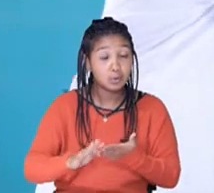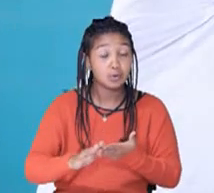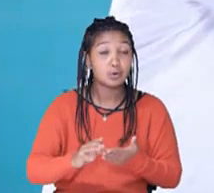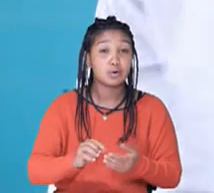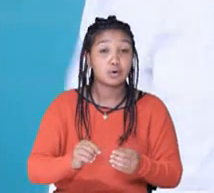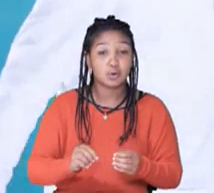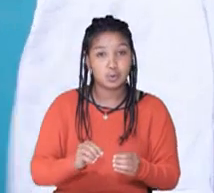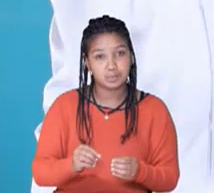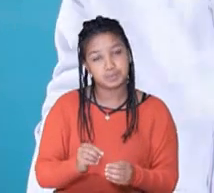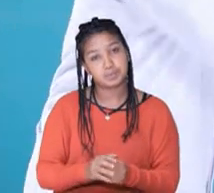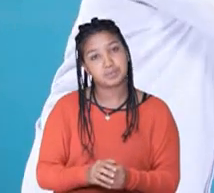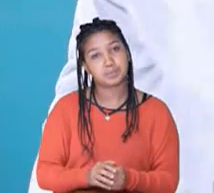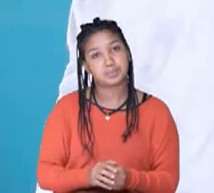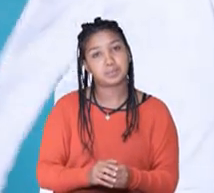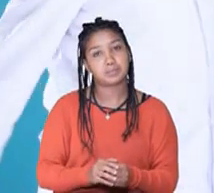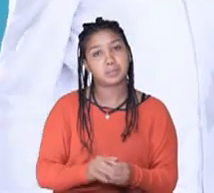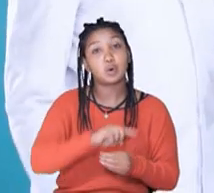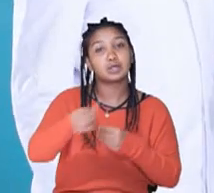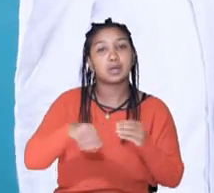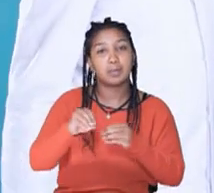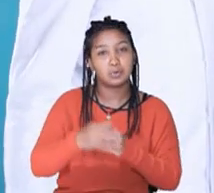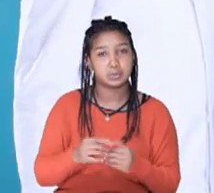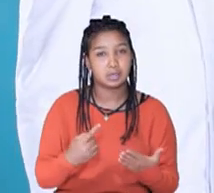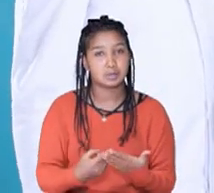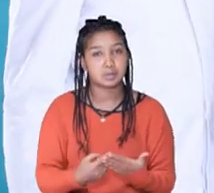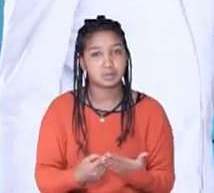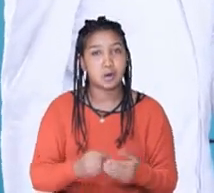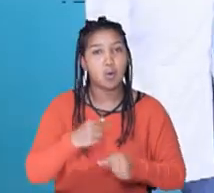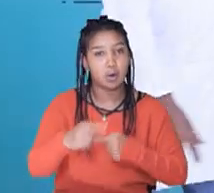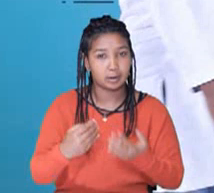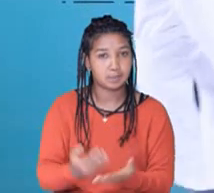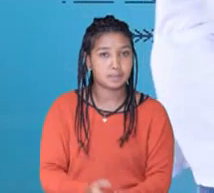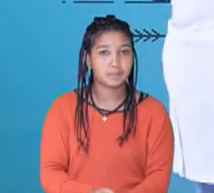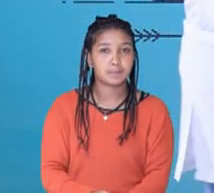motion, and this is known as rolling motion.